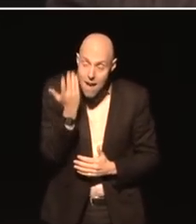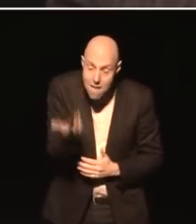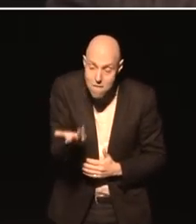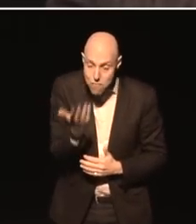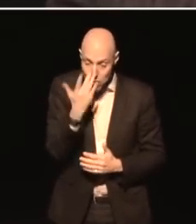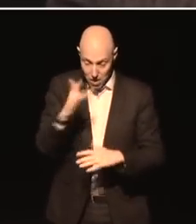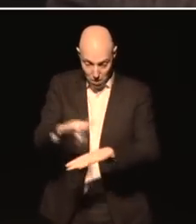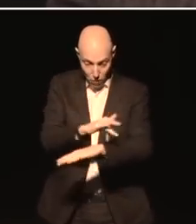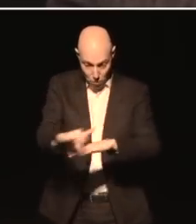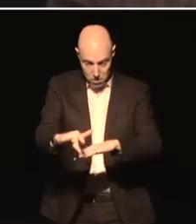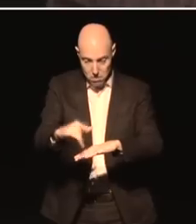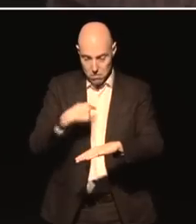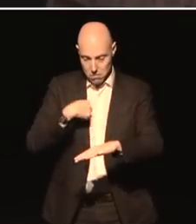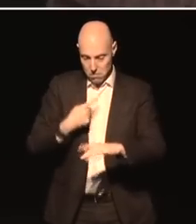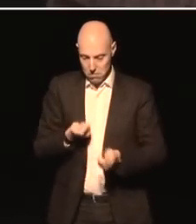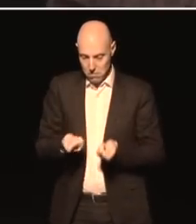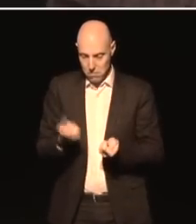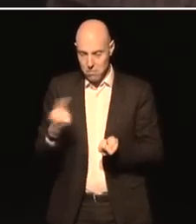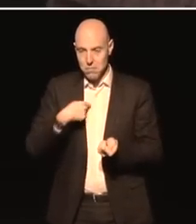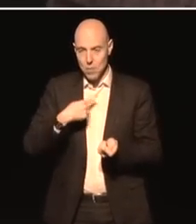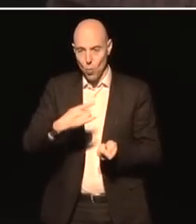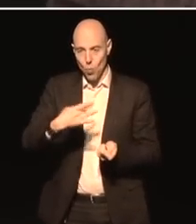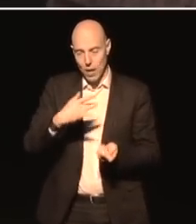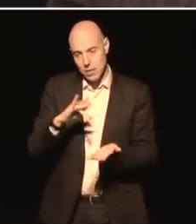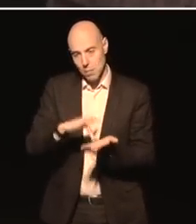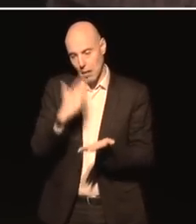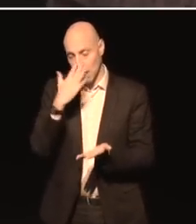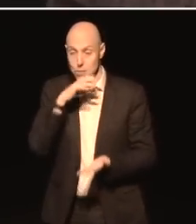every production, had been created by a white middle-aged man.